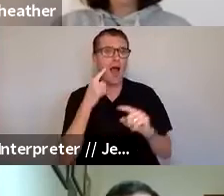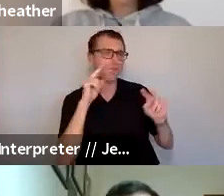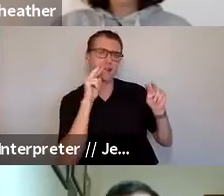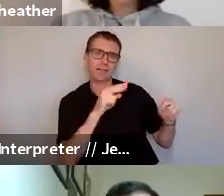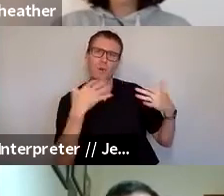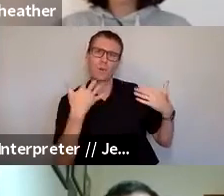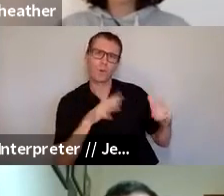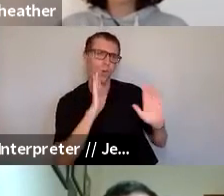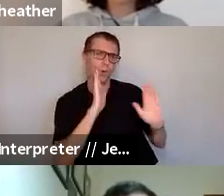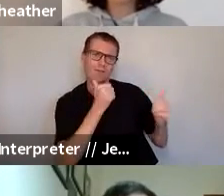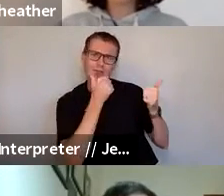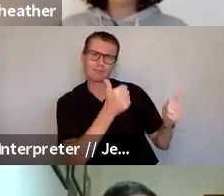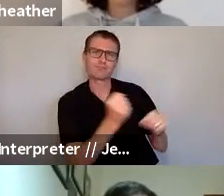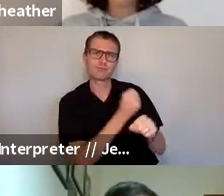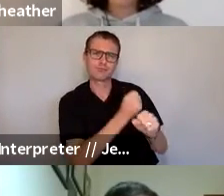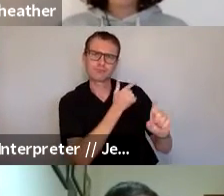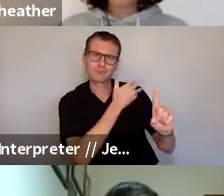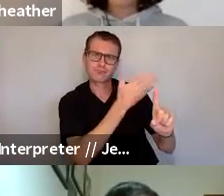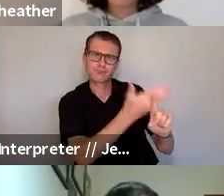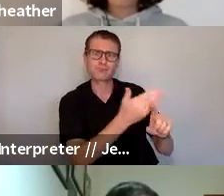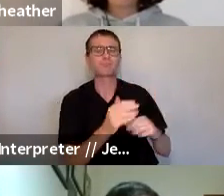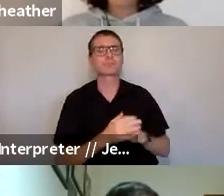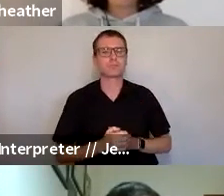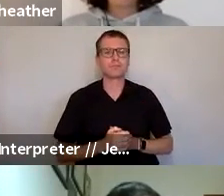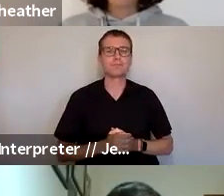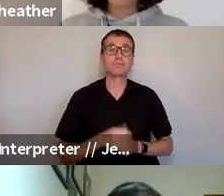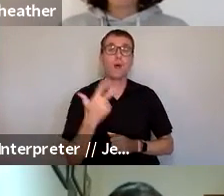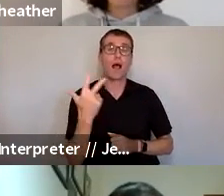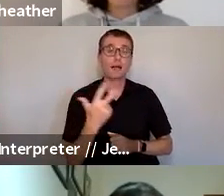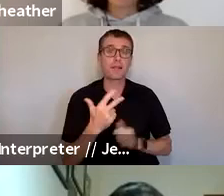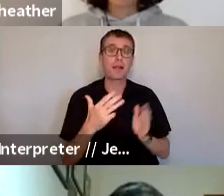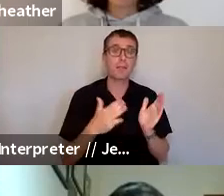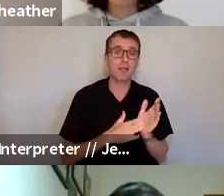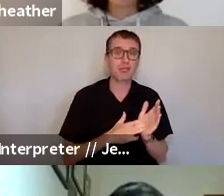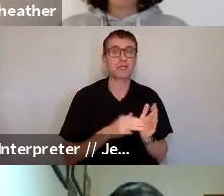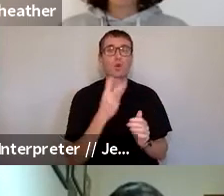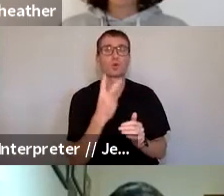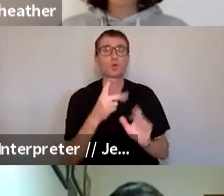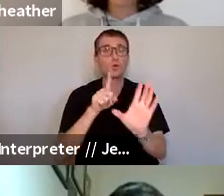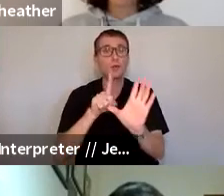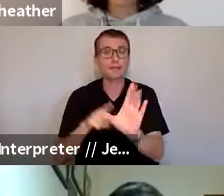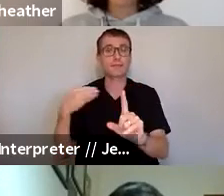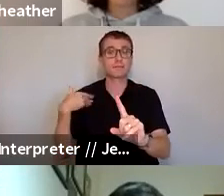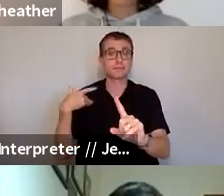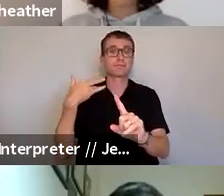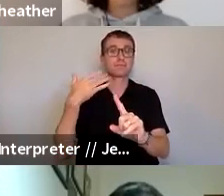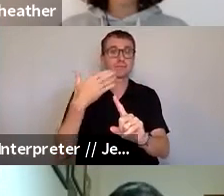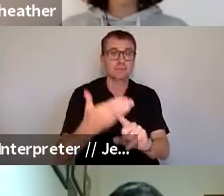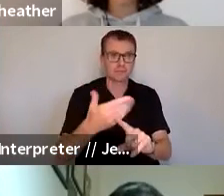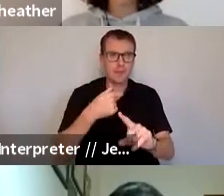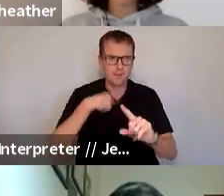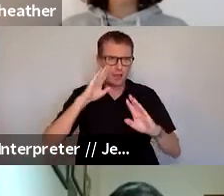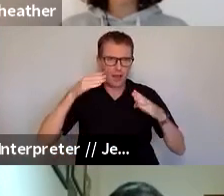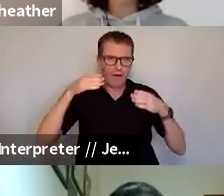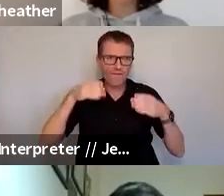So over the last 18 months, 2 years, I've been working to look at theatre for children to